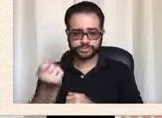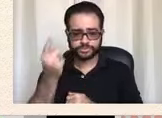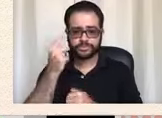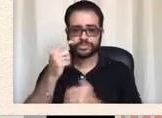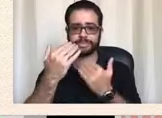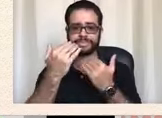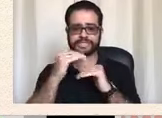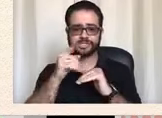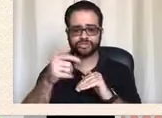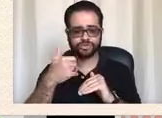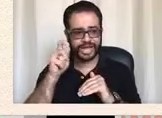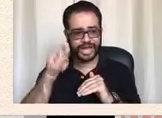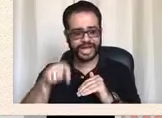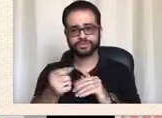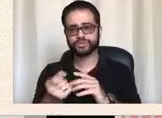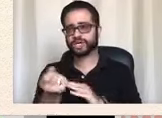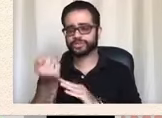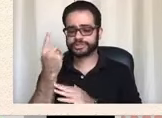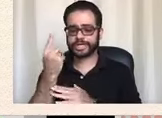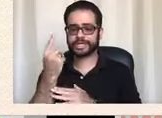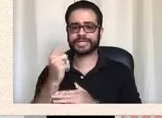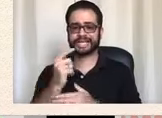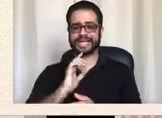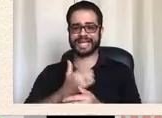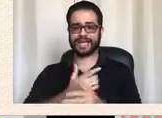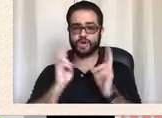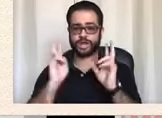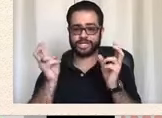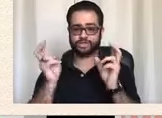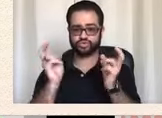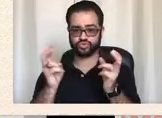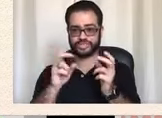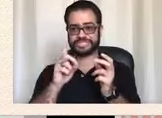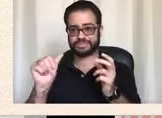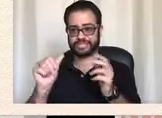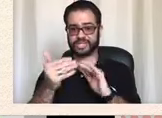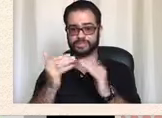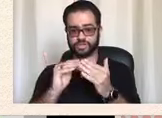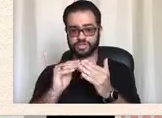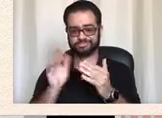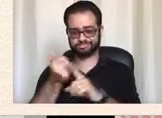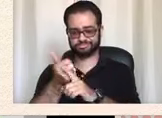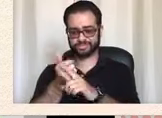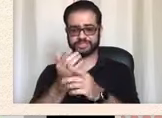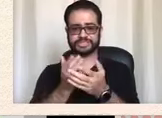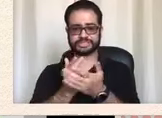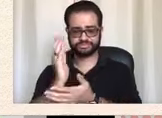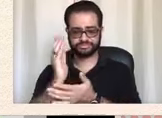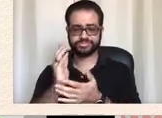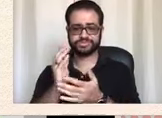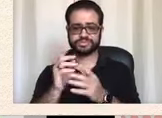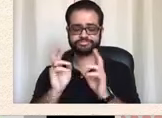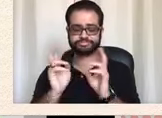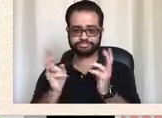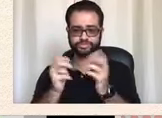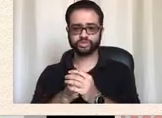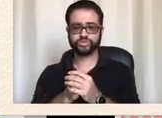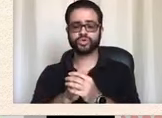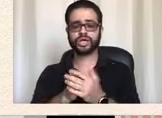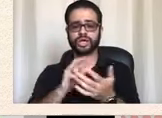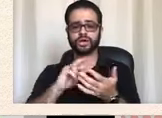understand that our issues as a disability community, they are civil rights issues. And understanding what that means for you and how to advocate